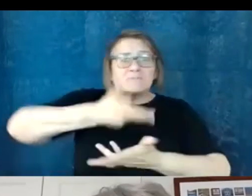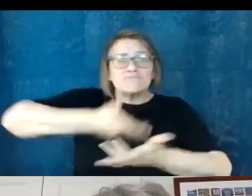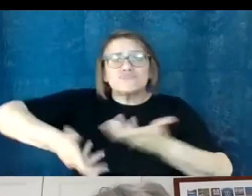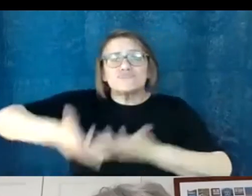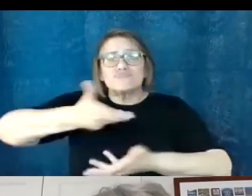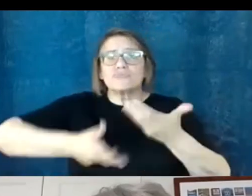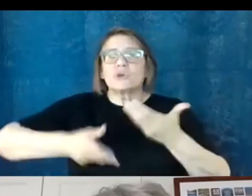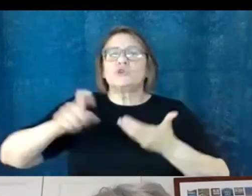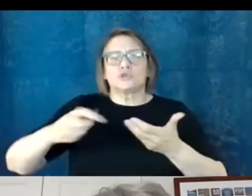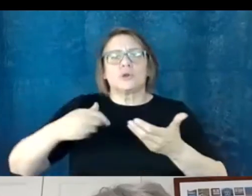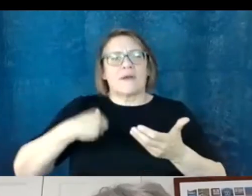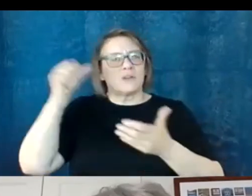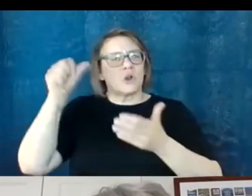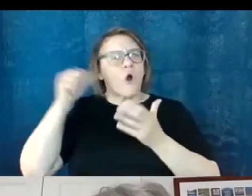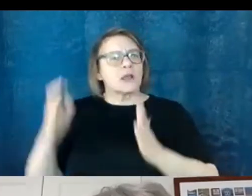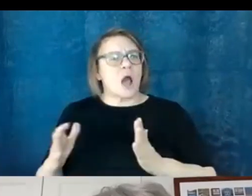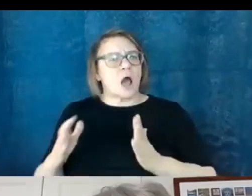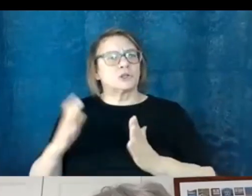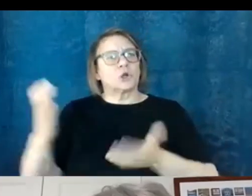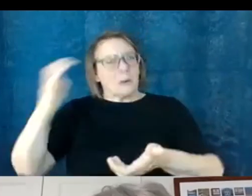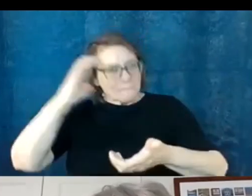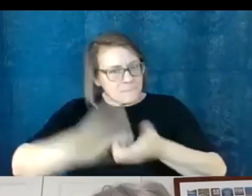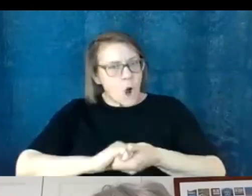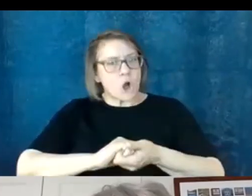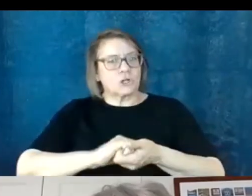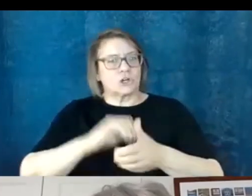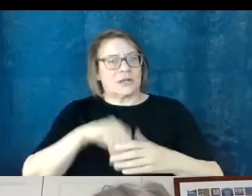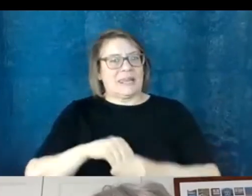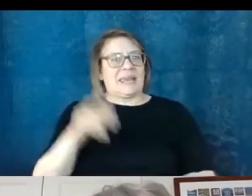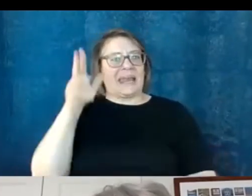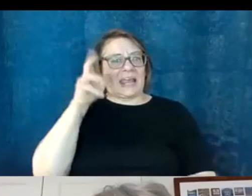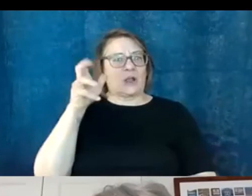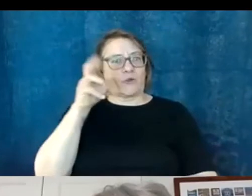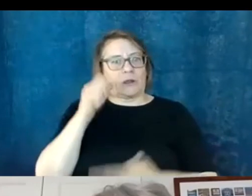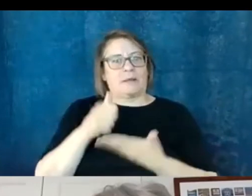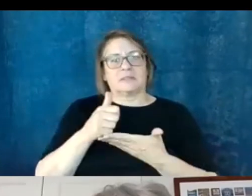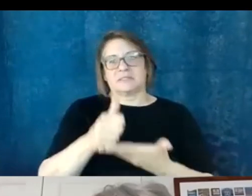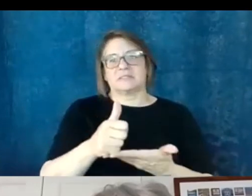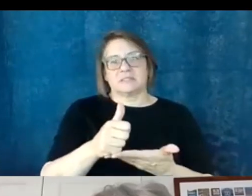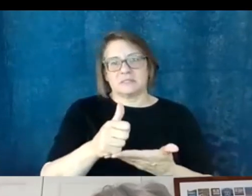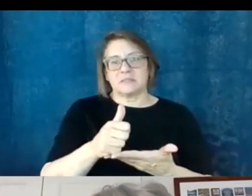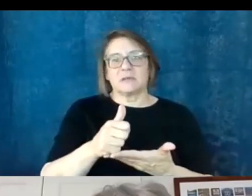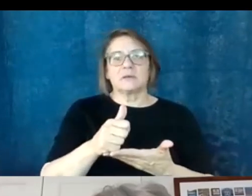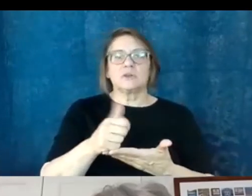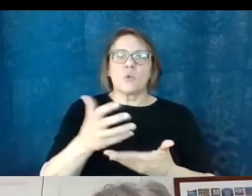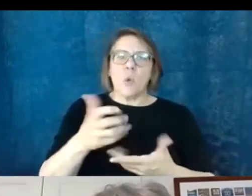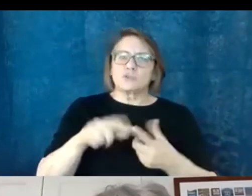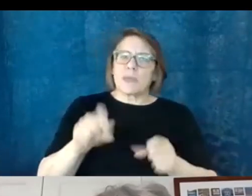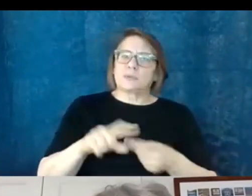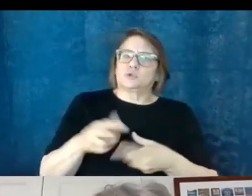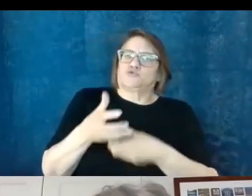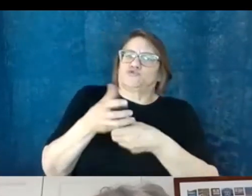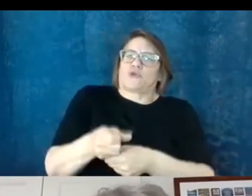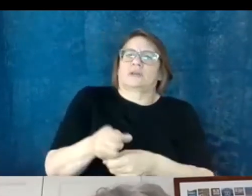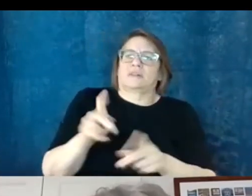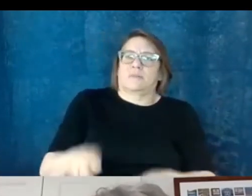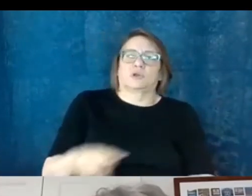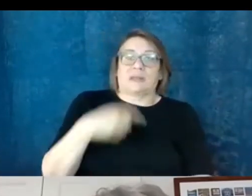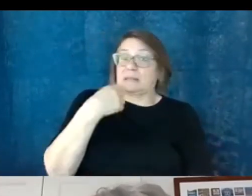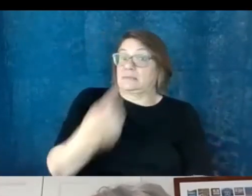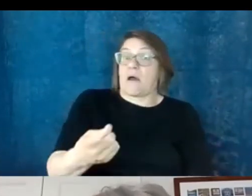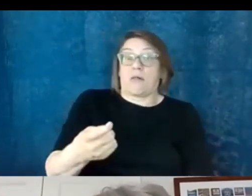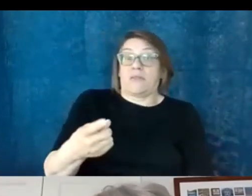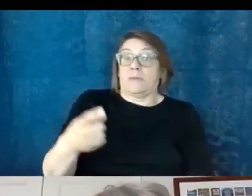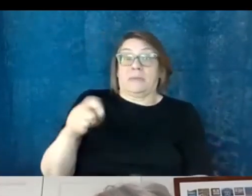have an audiologist who's your partner in hearing. You feel like you can trust, and you can come in and tell them, okay, here's